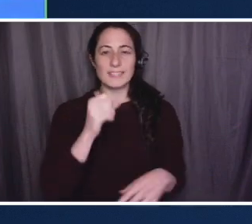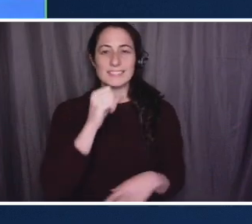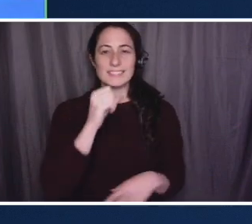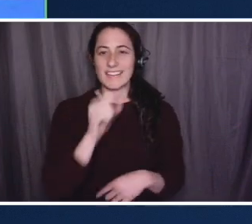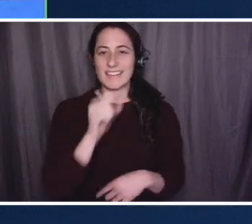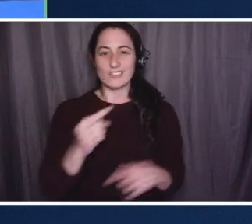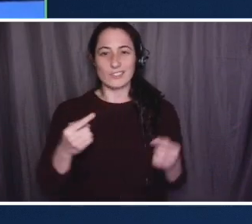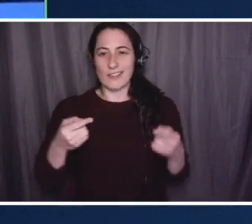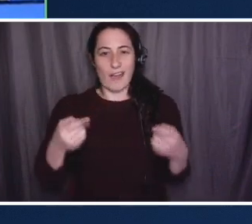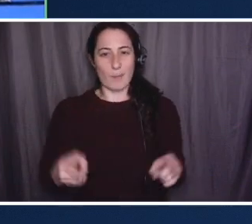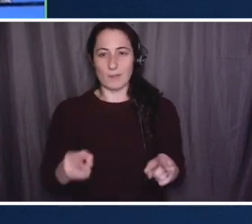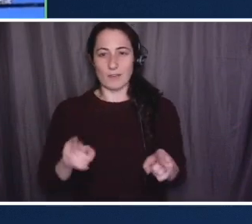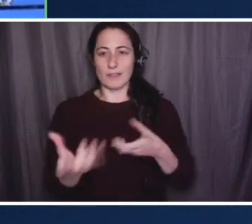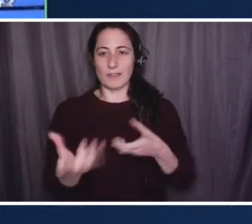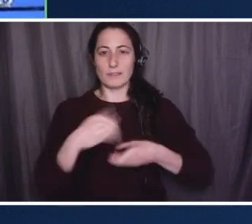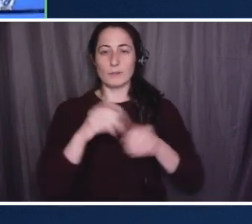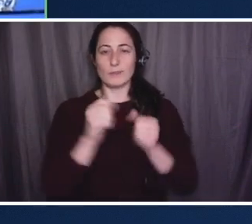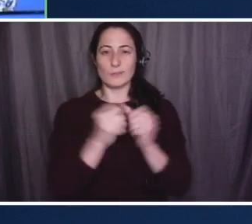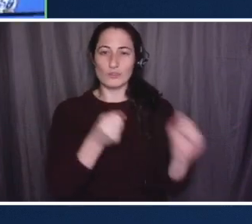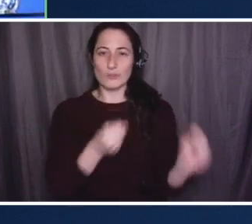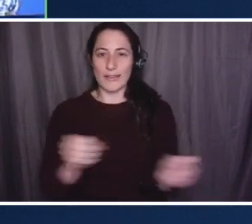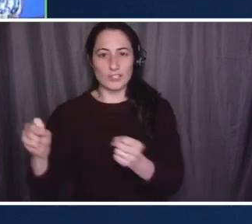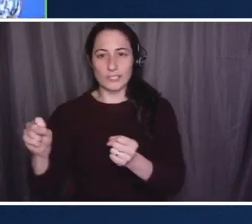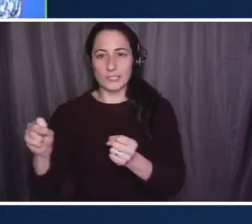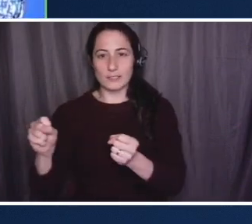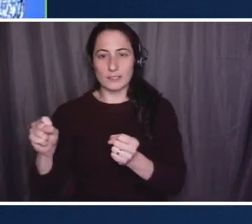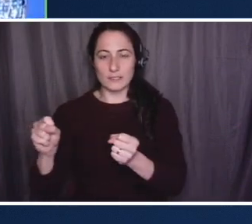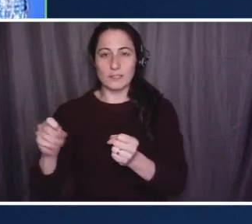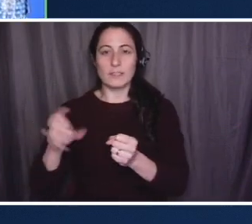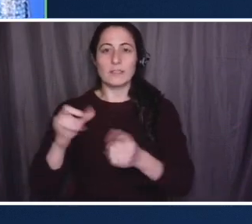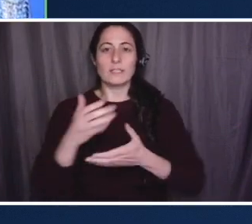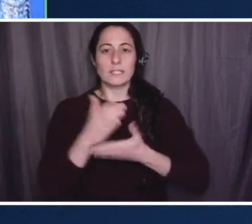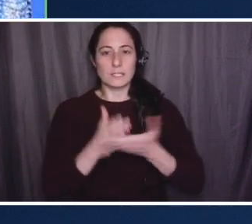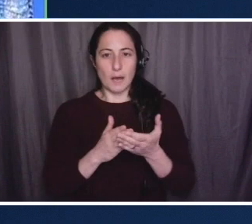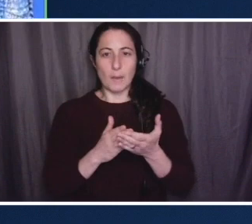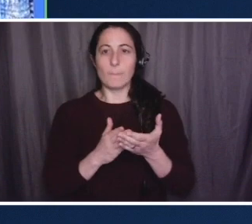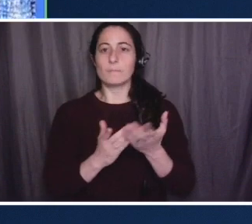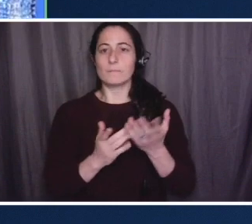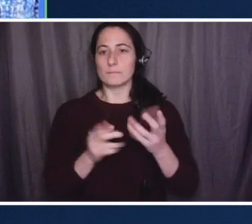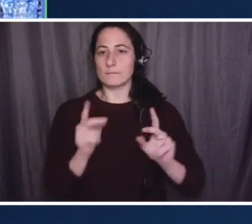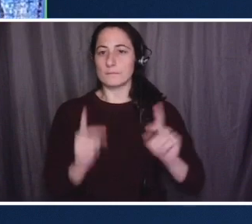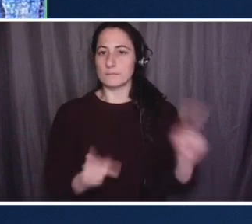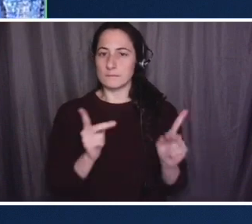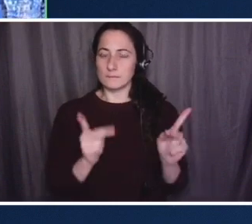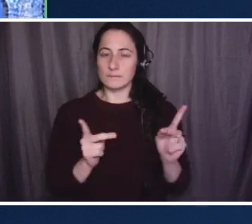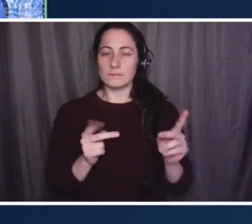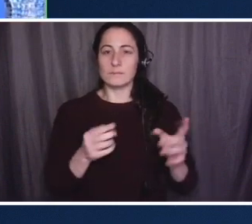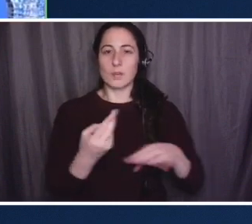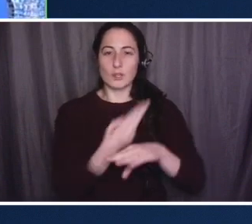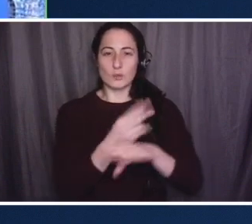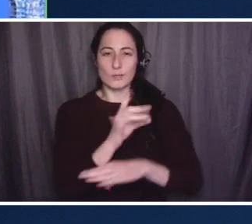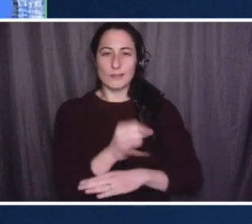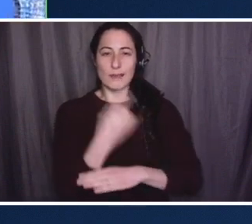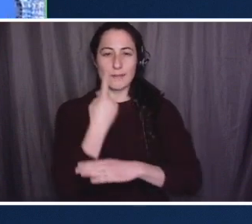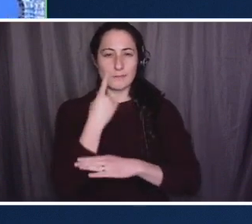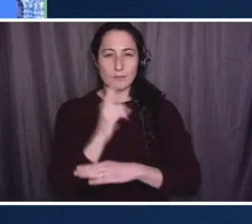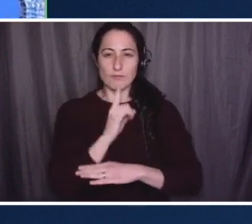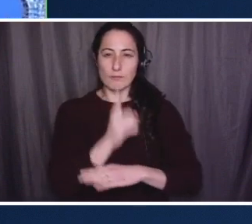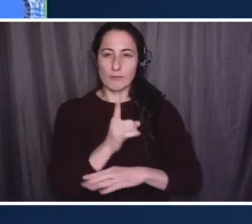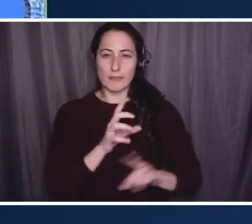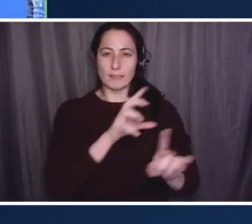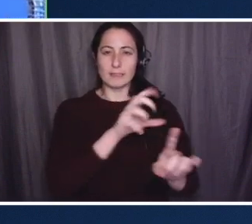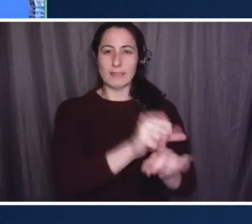of a strategy that some incumbents are using to really attack the core pillars of